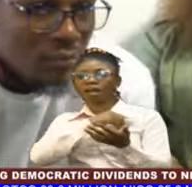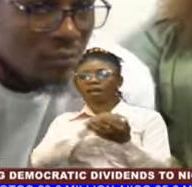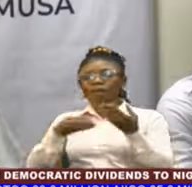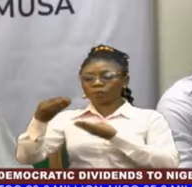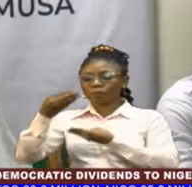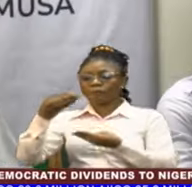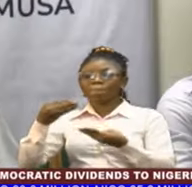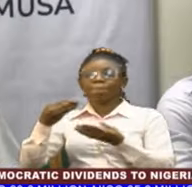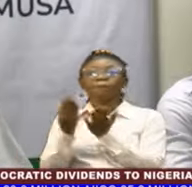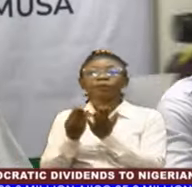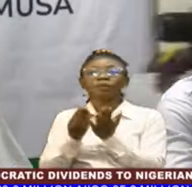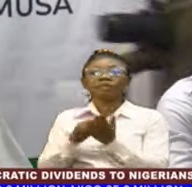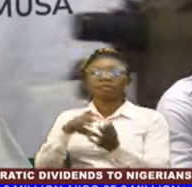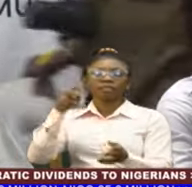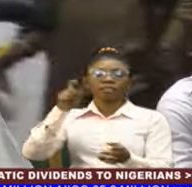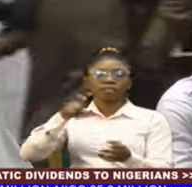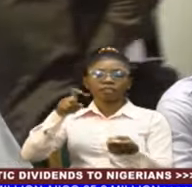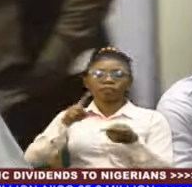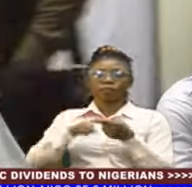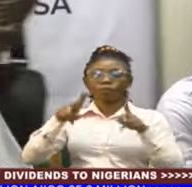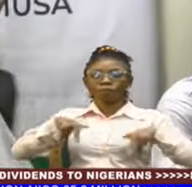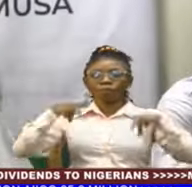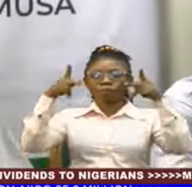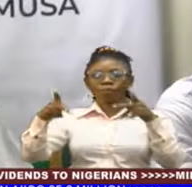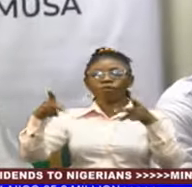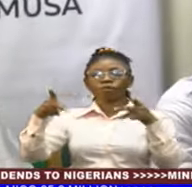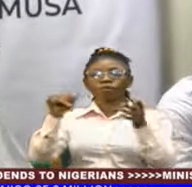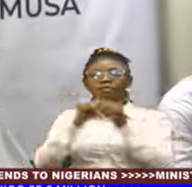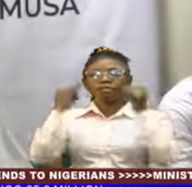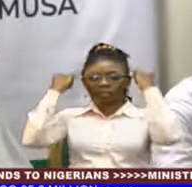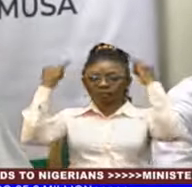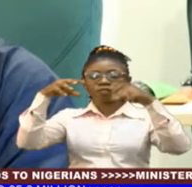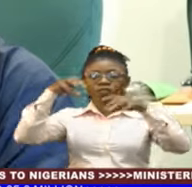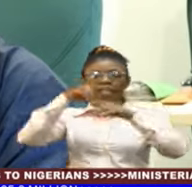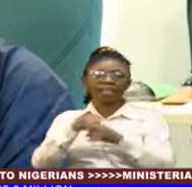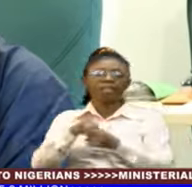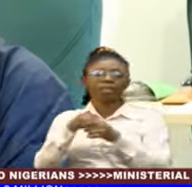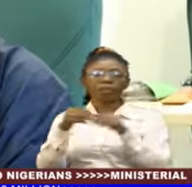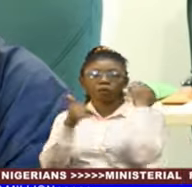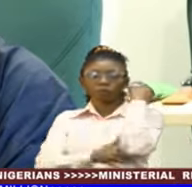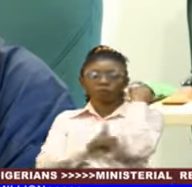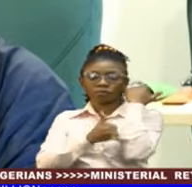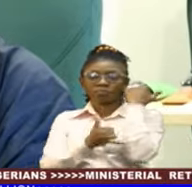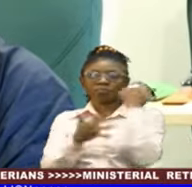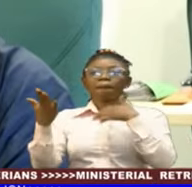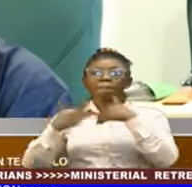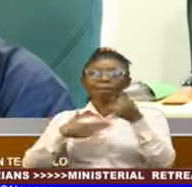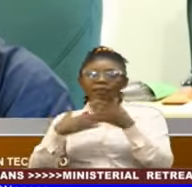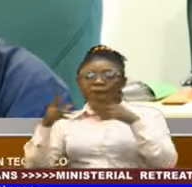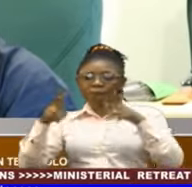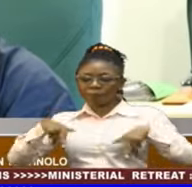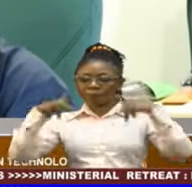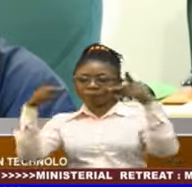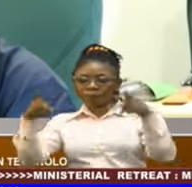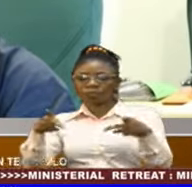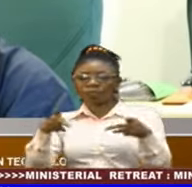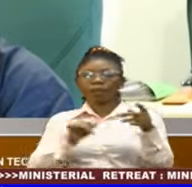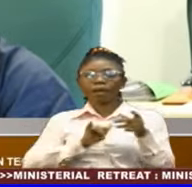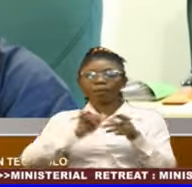boost science technology innovation sector in the country. Whether it is enhancing the airport